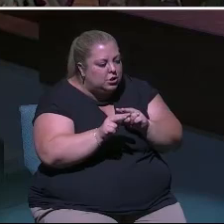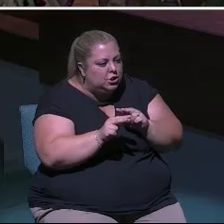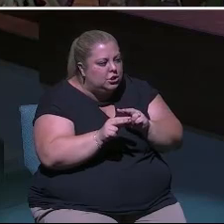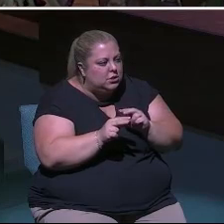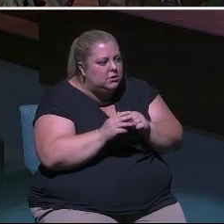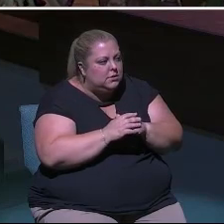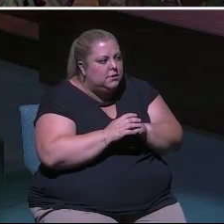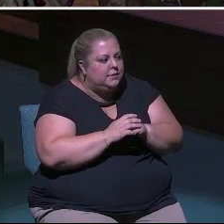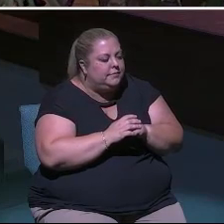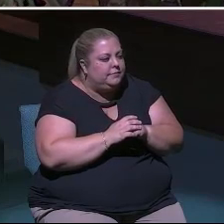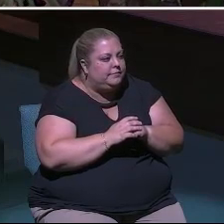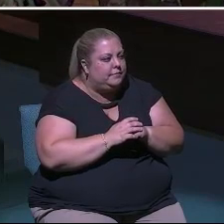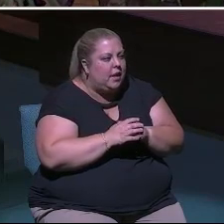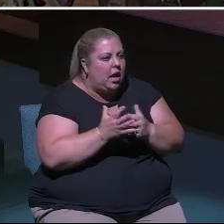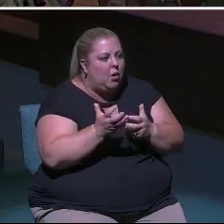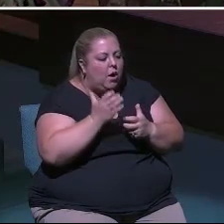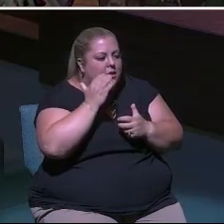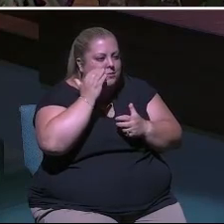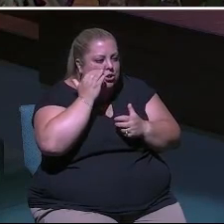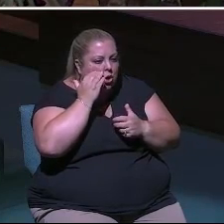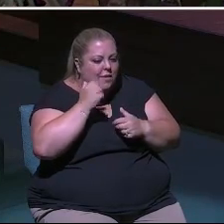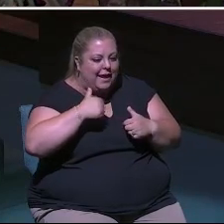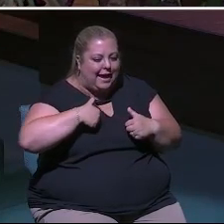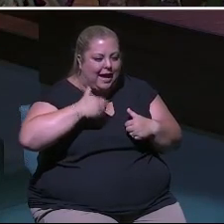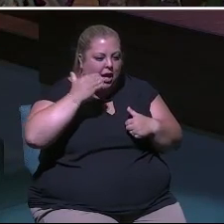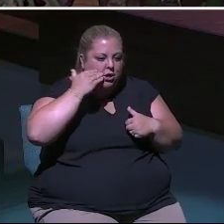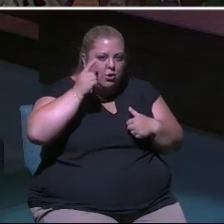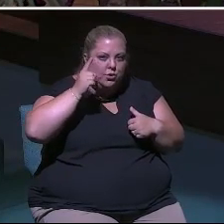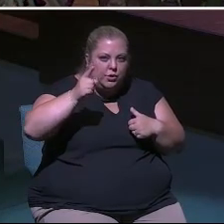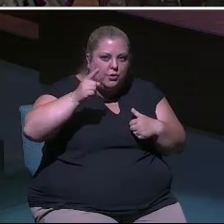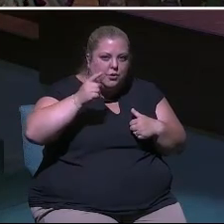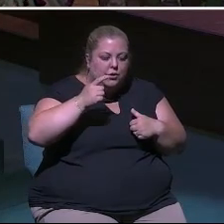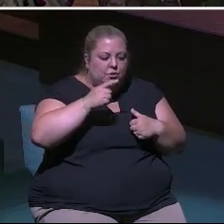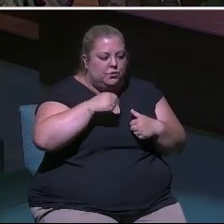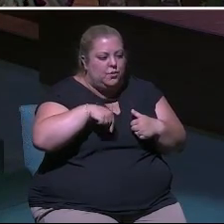them to know that I know you so that they too can know you.